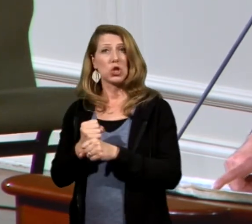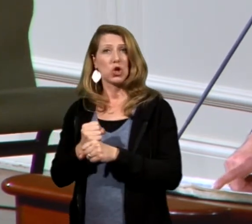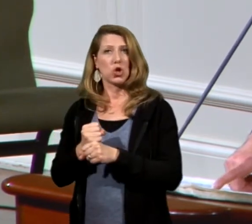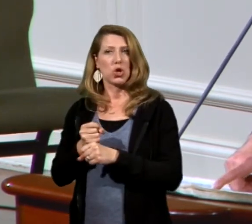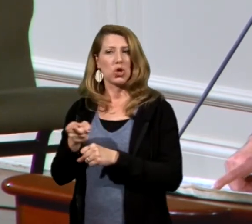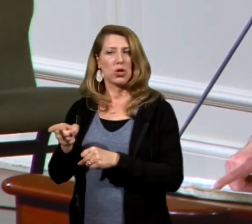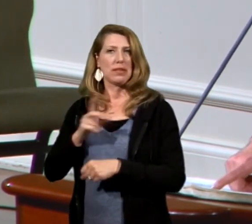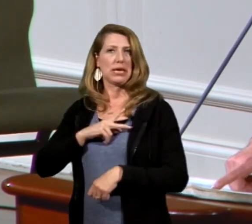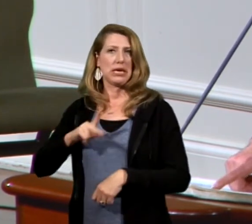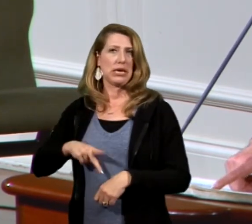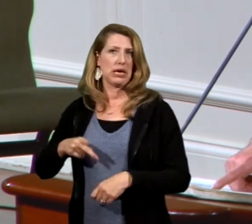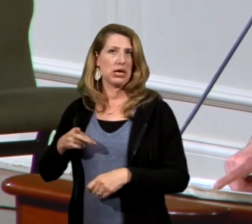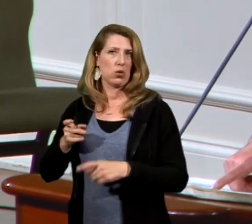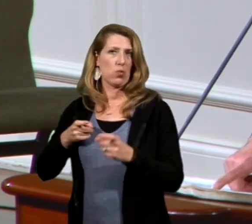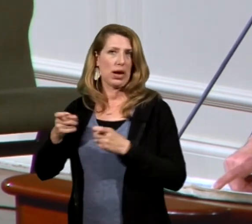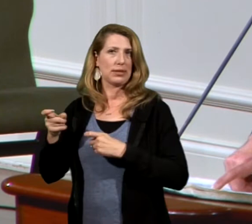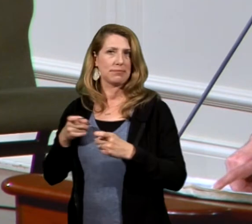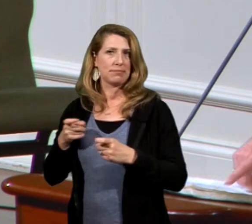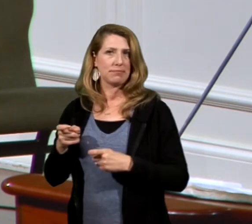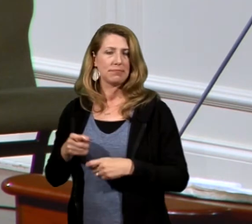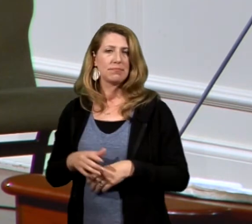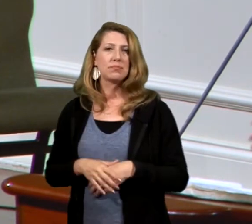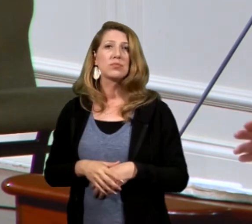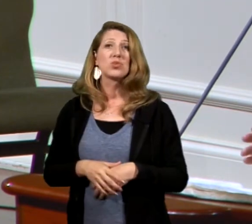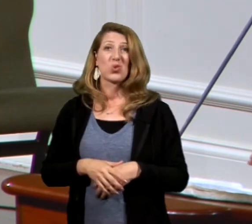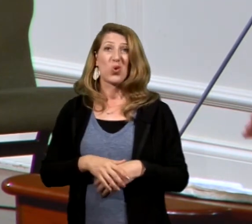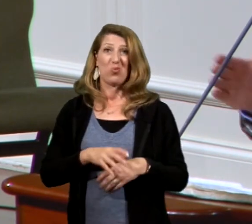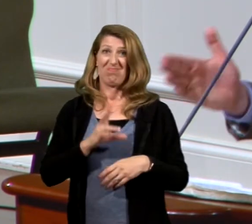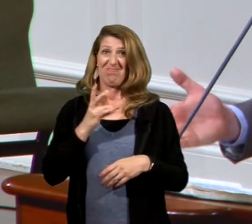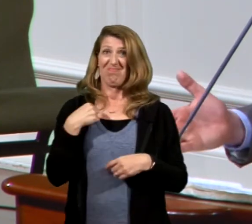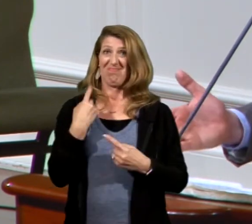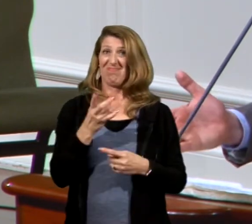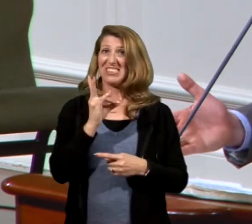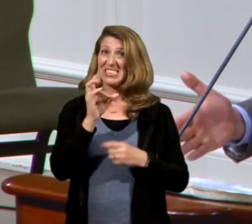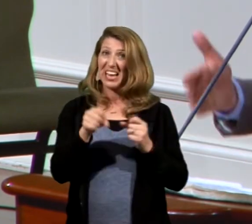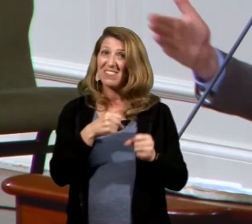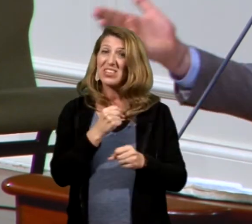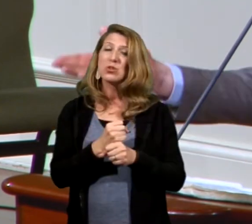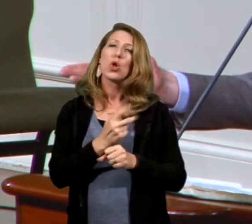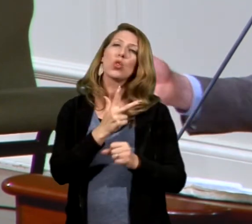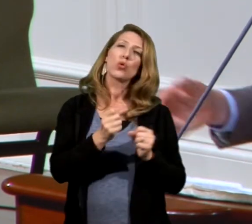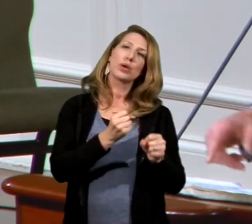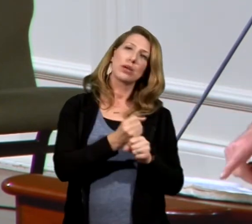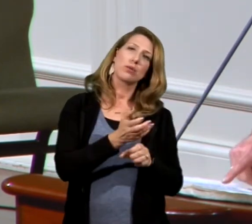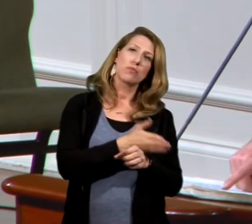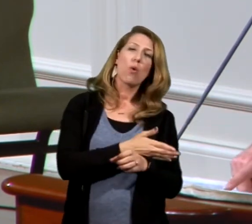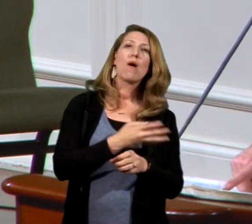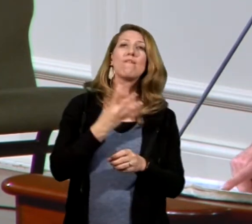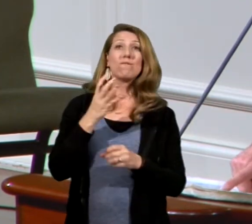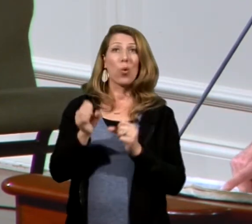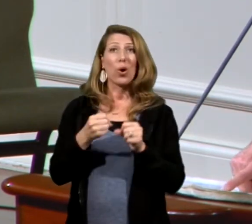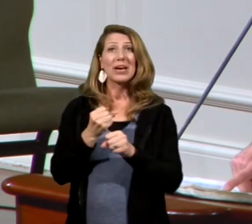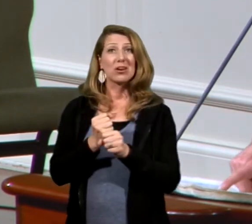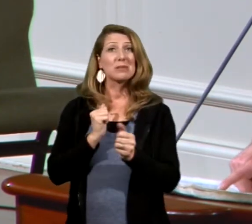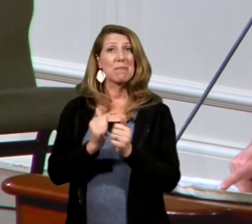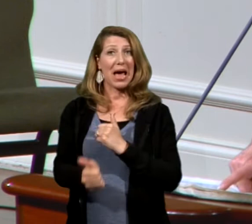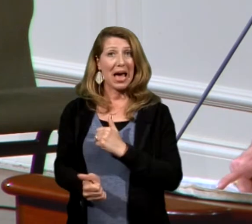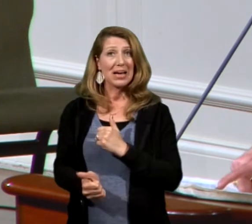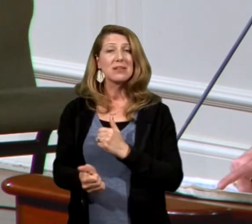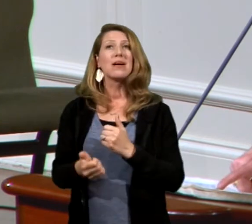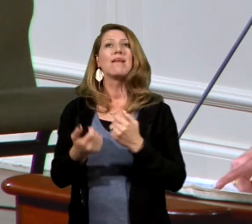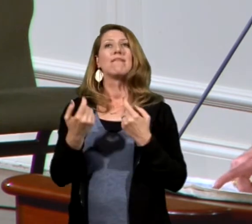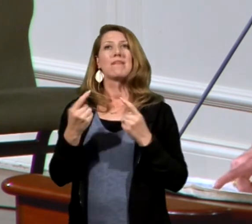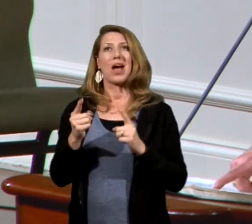now we find 7 years have gone by. He had 3 years before. Now 4 more years have gone by, and the